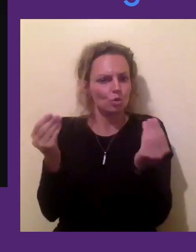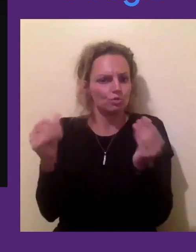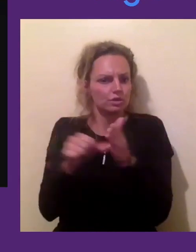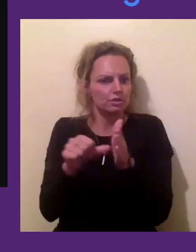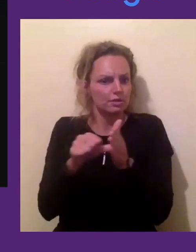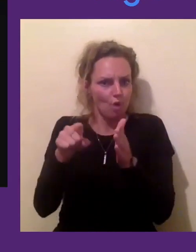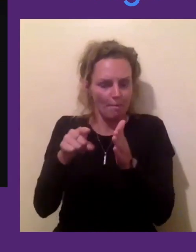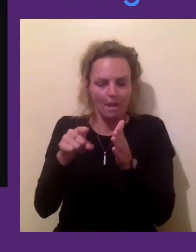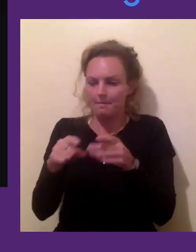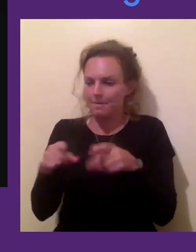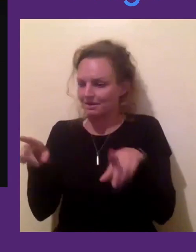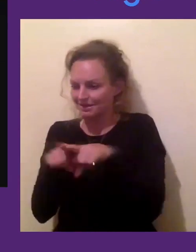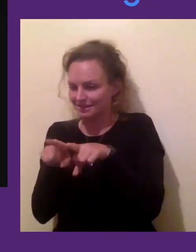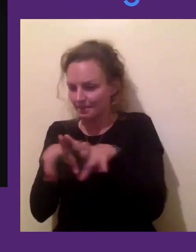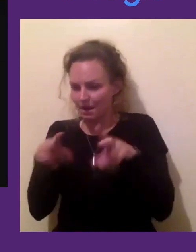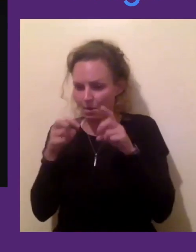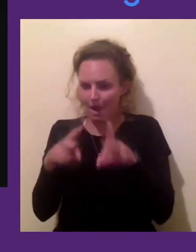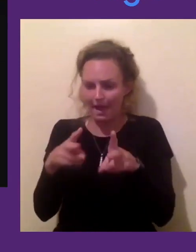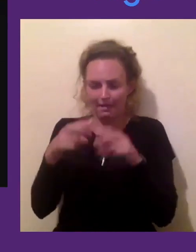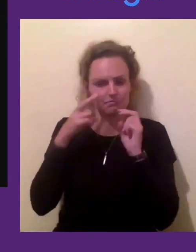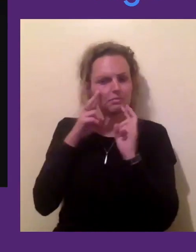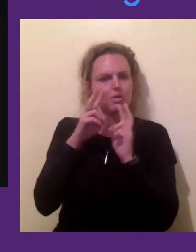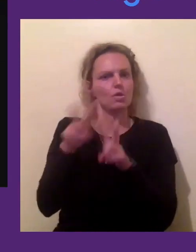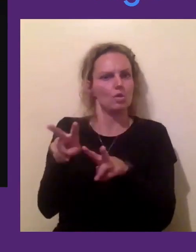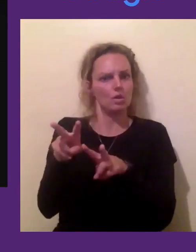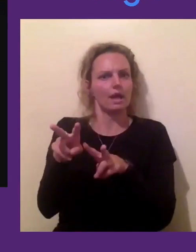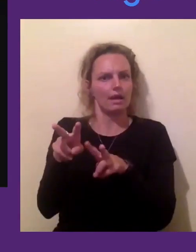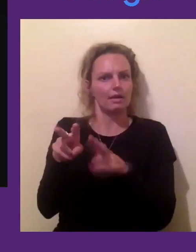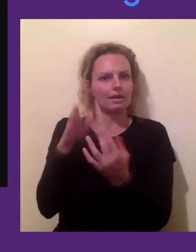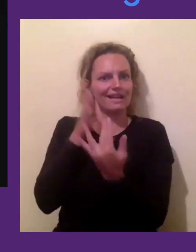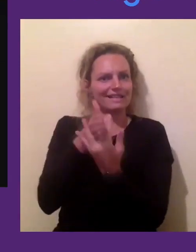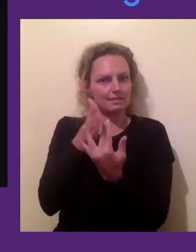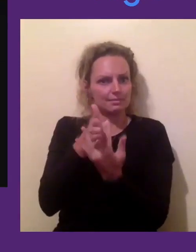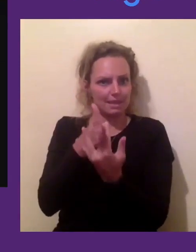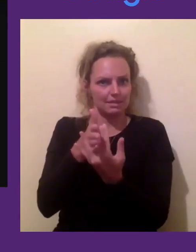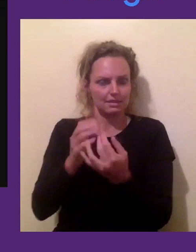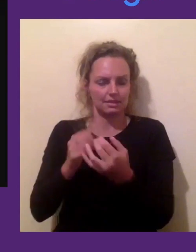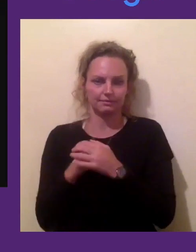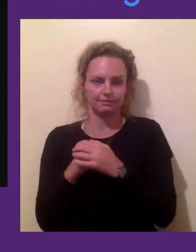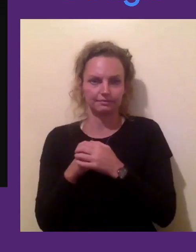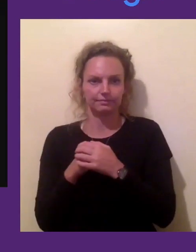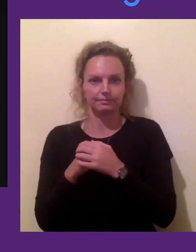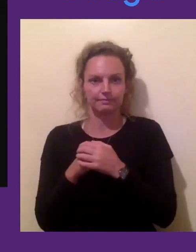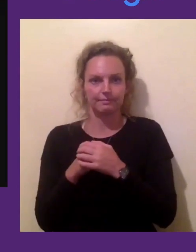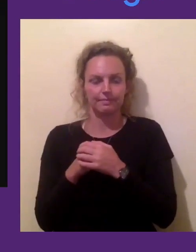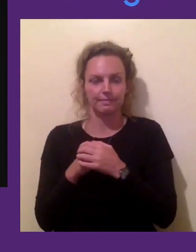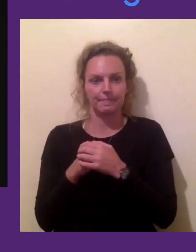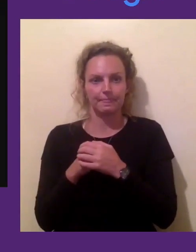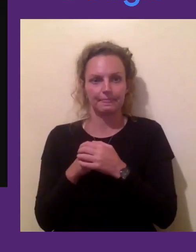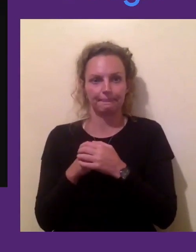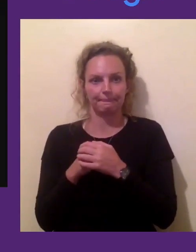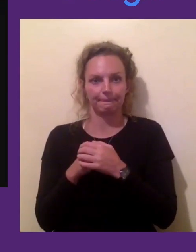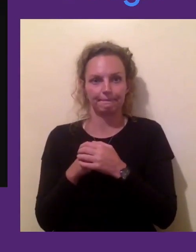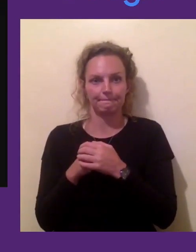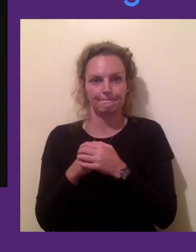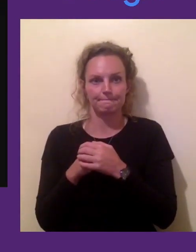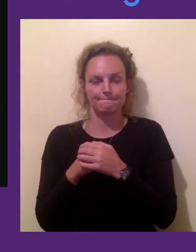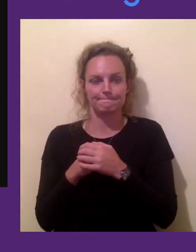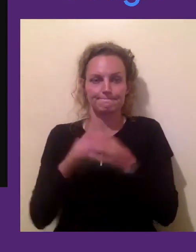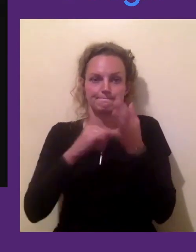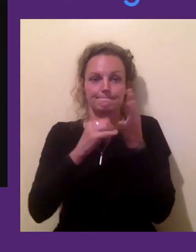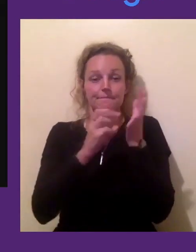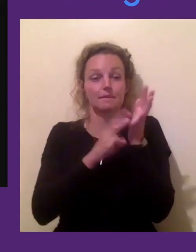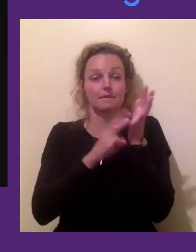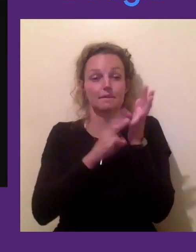The logic, sorry, I have heard something on the background. Smog is a well-known type of pollution and a negative externality